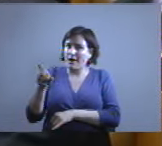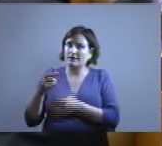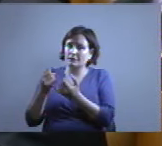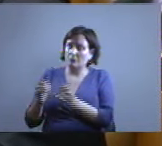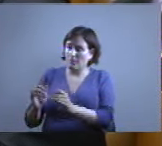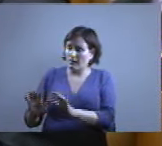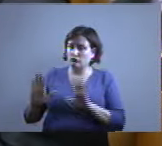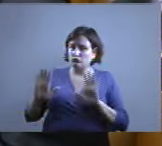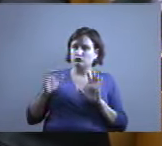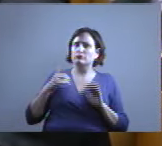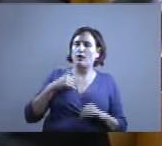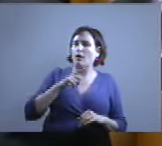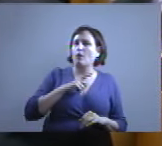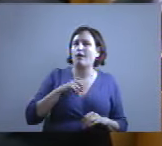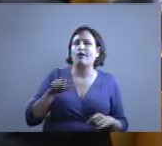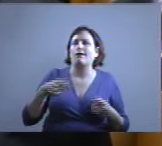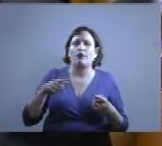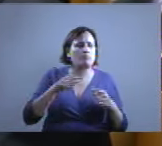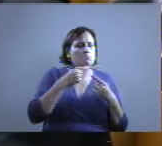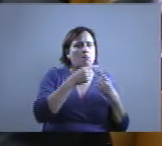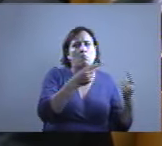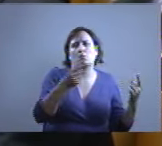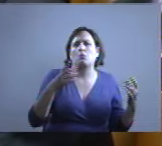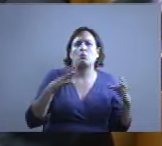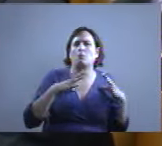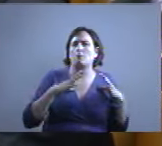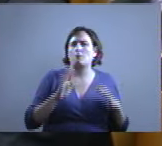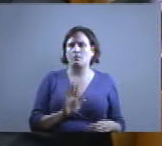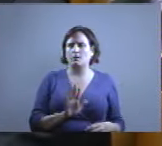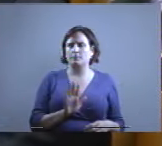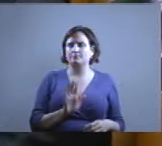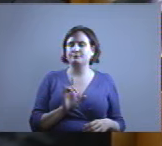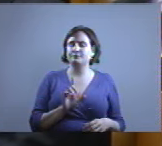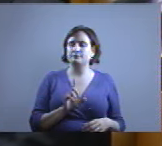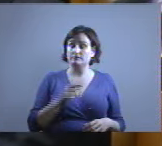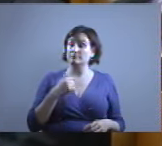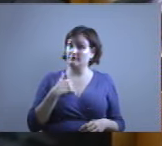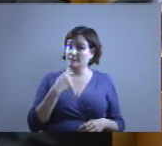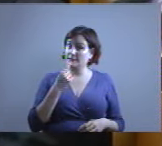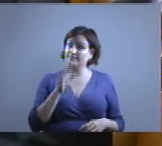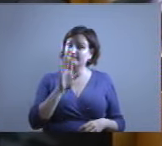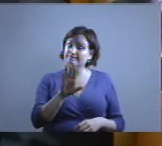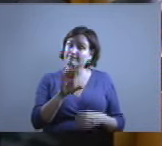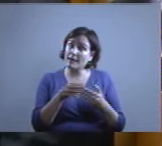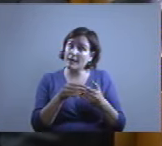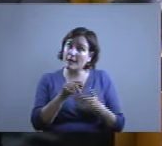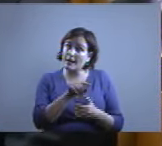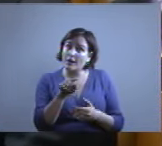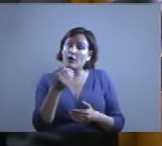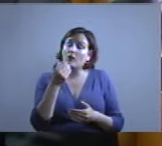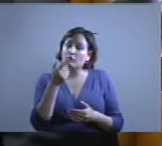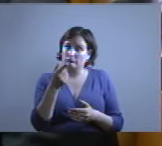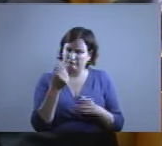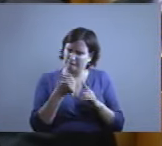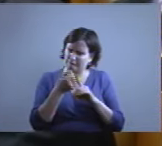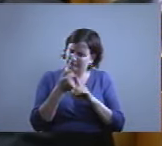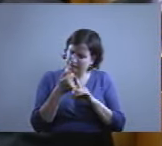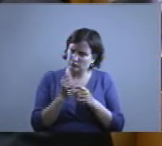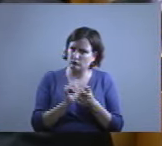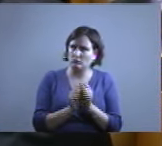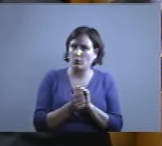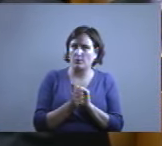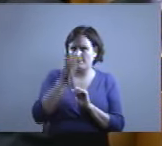precisely because of that, Mr. Speaker, that I would caution the honourable member, who is a seasoned sports administrator